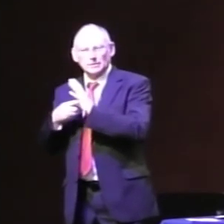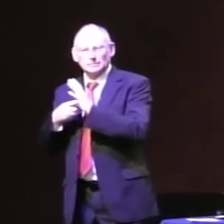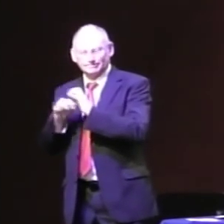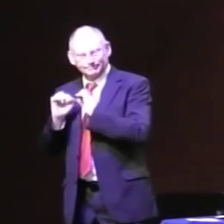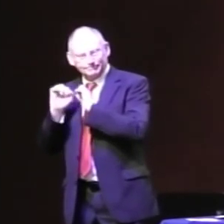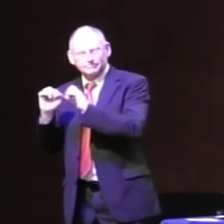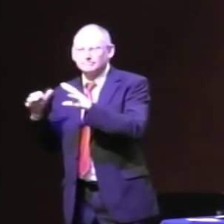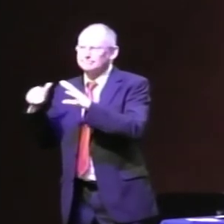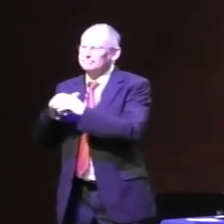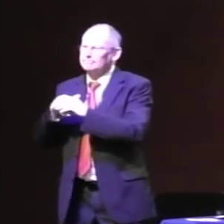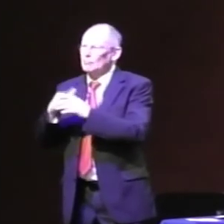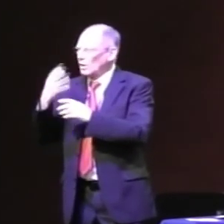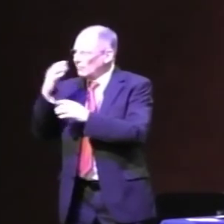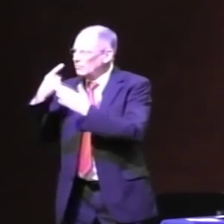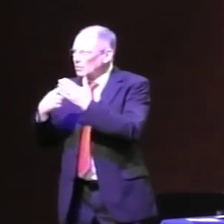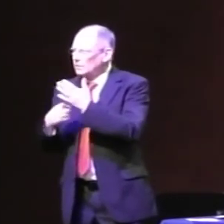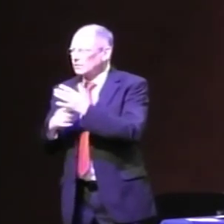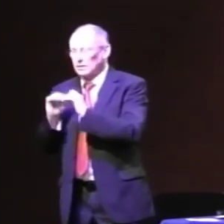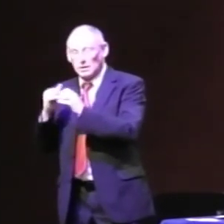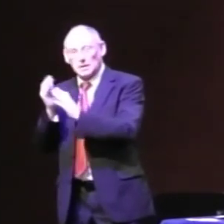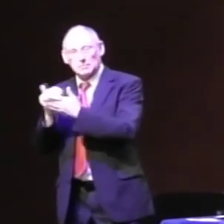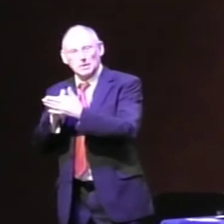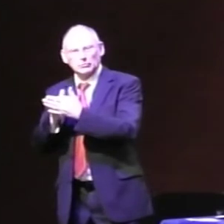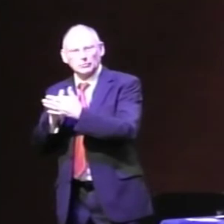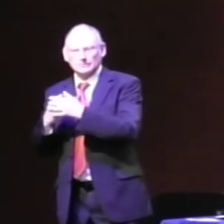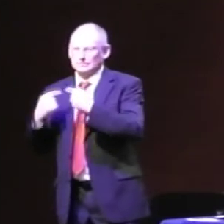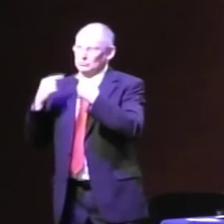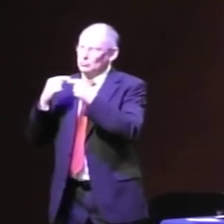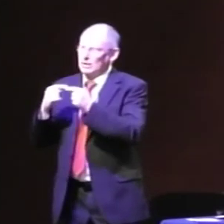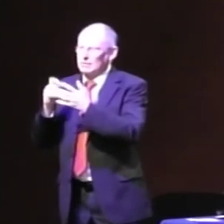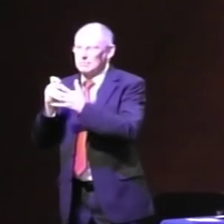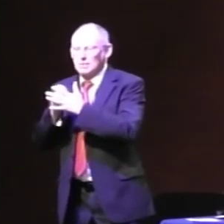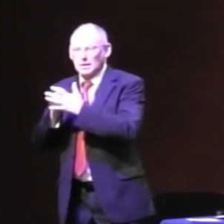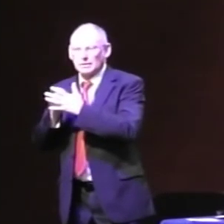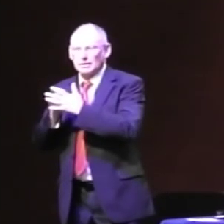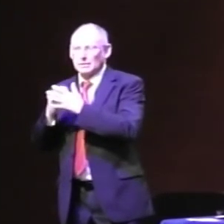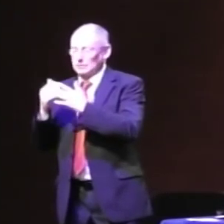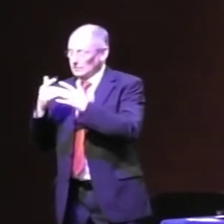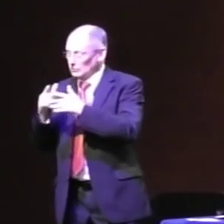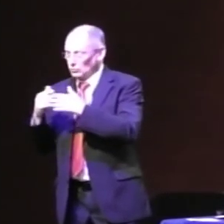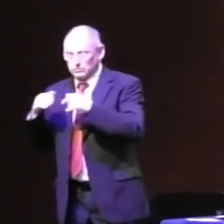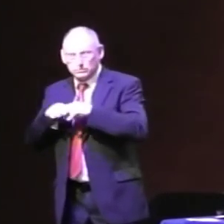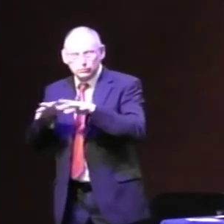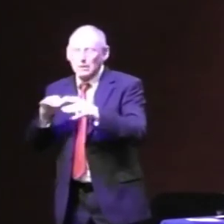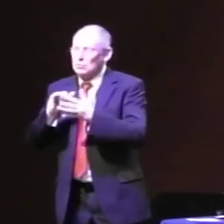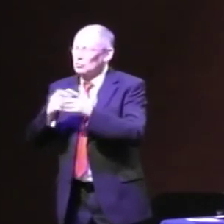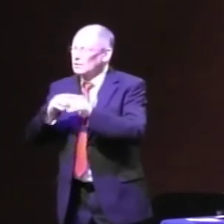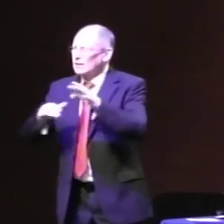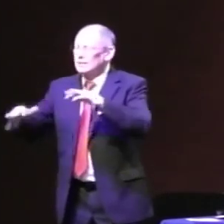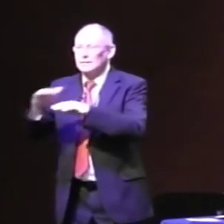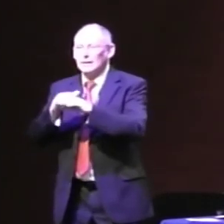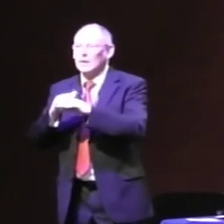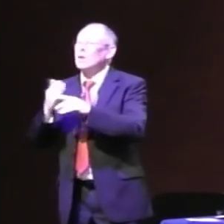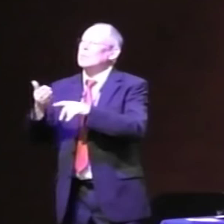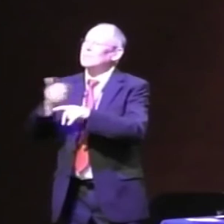dominated government policy. It is part of driving the market deep into spheres of our society previously